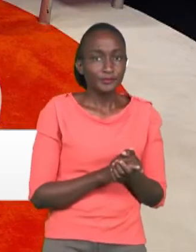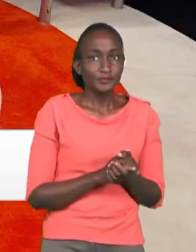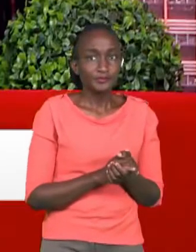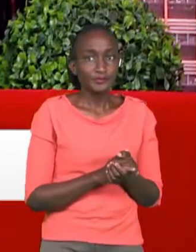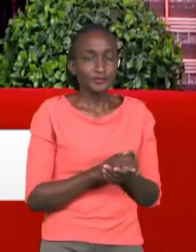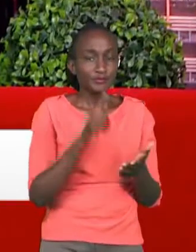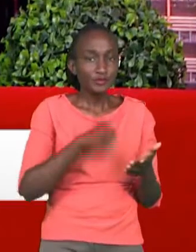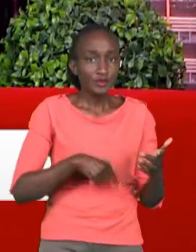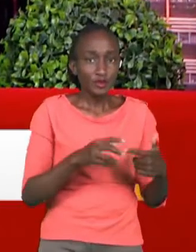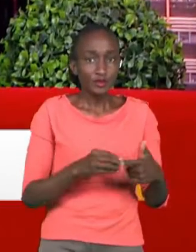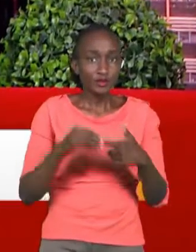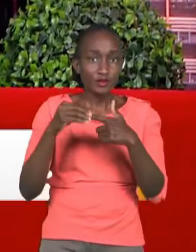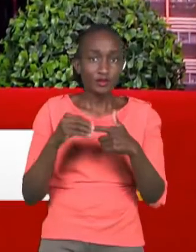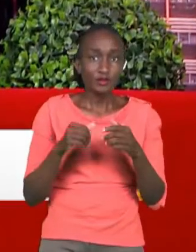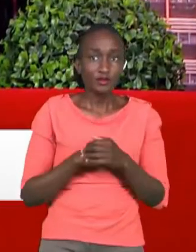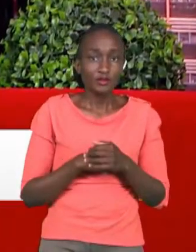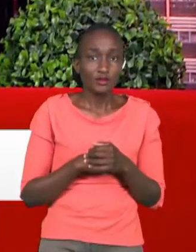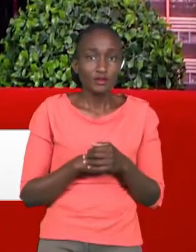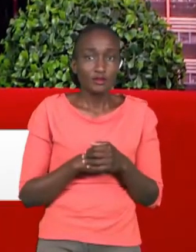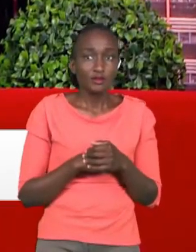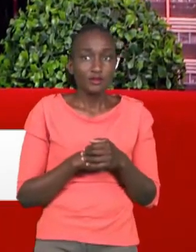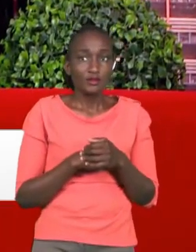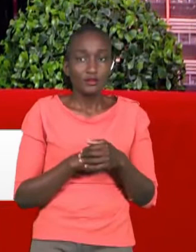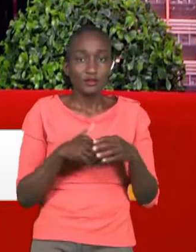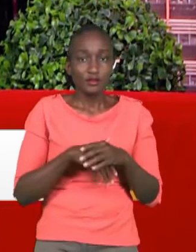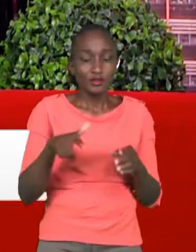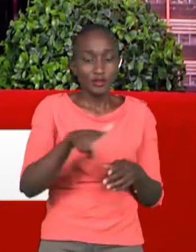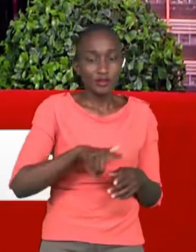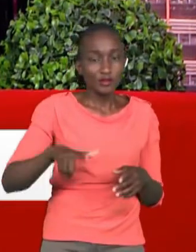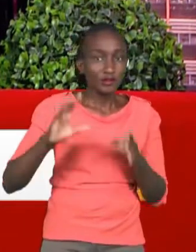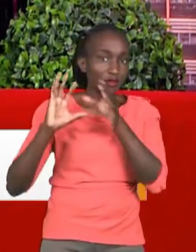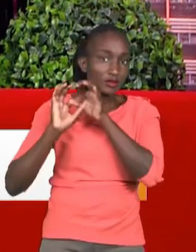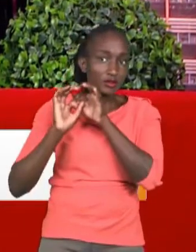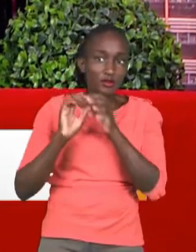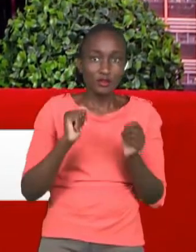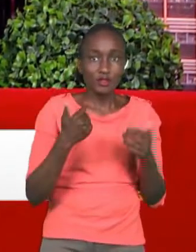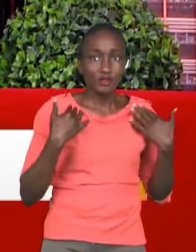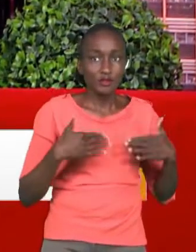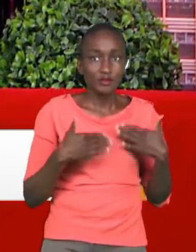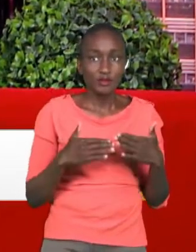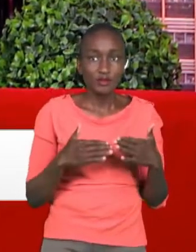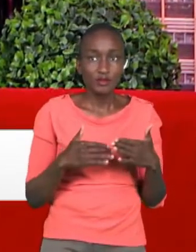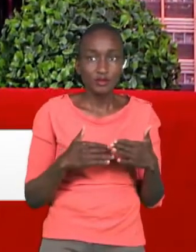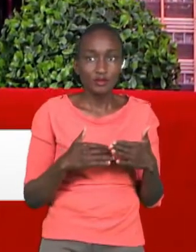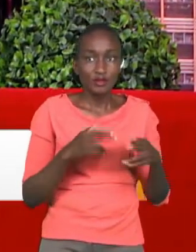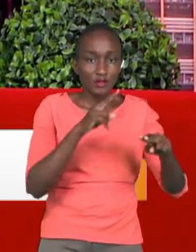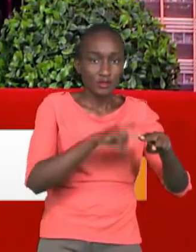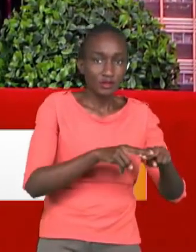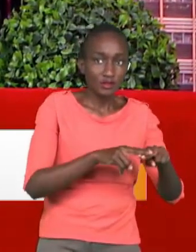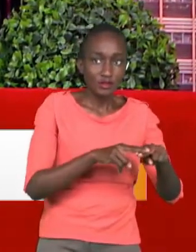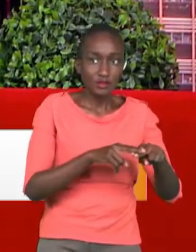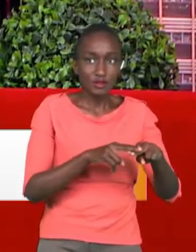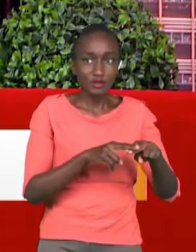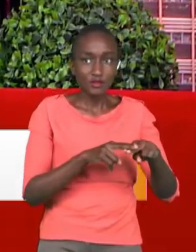I found in here in our local culture, that our people cannot sit at the ground in the cross